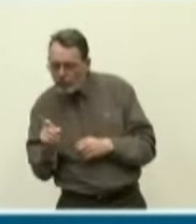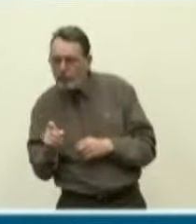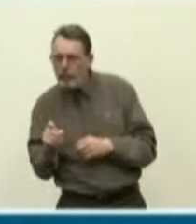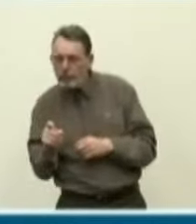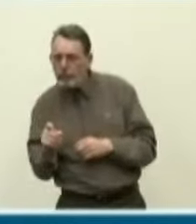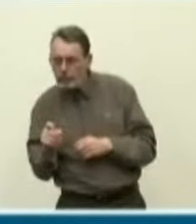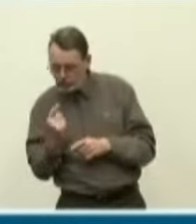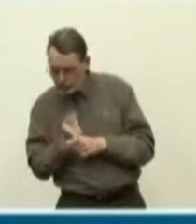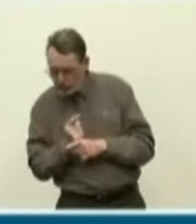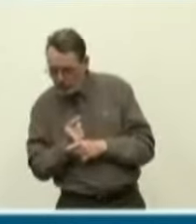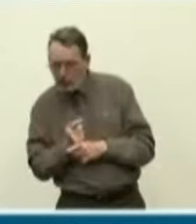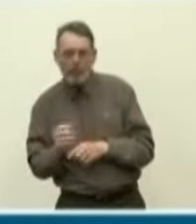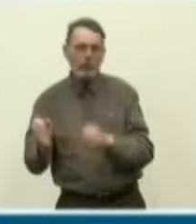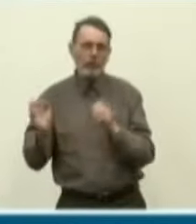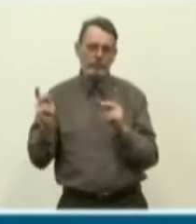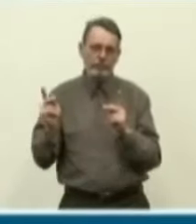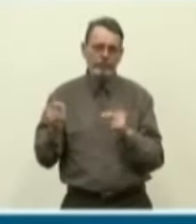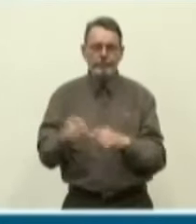Correct. Okay.